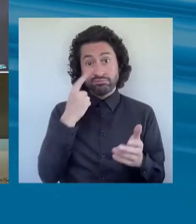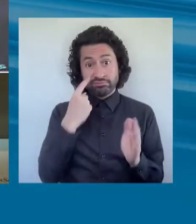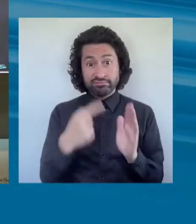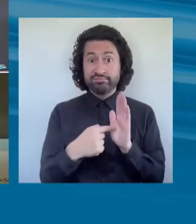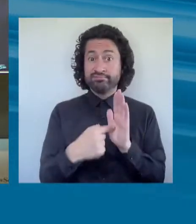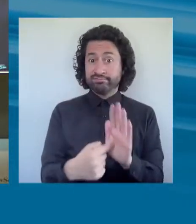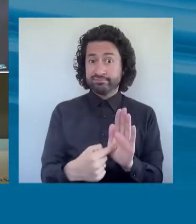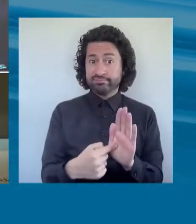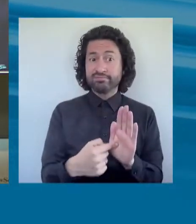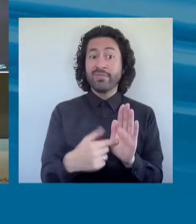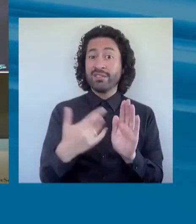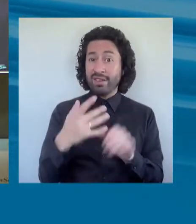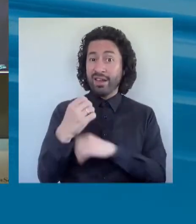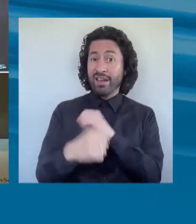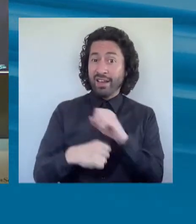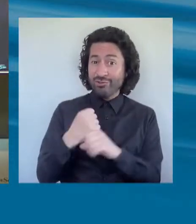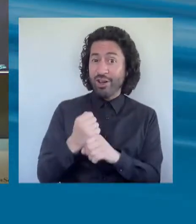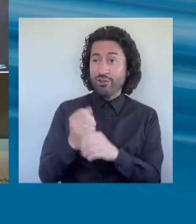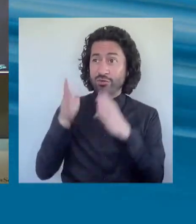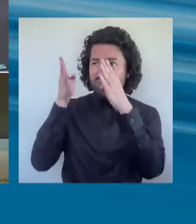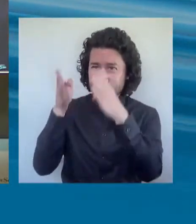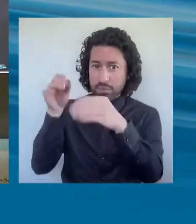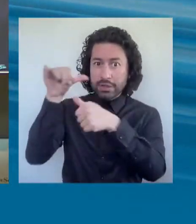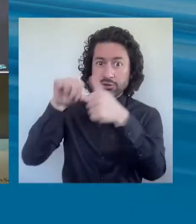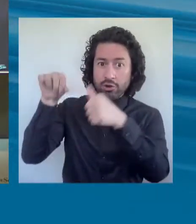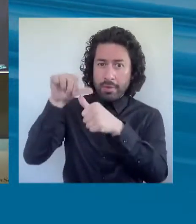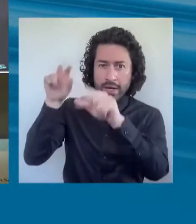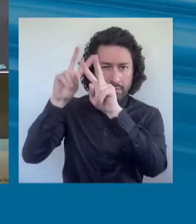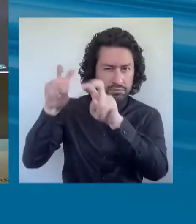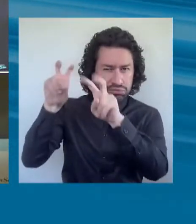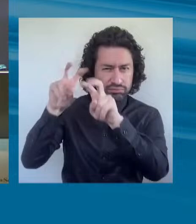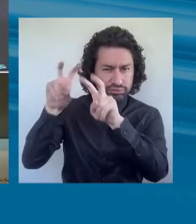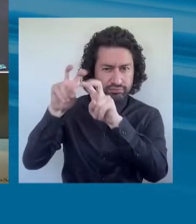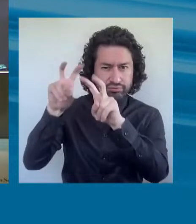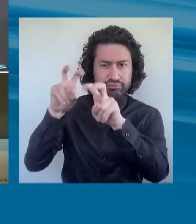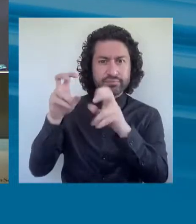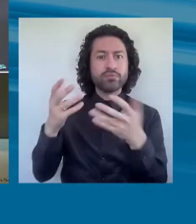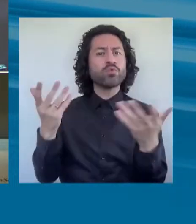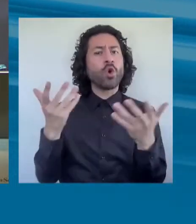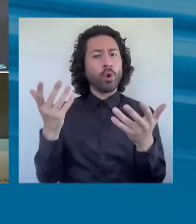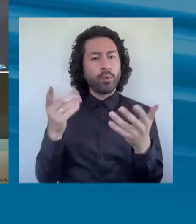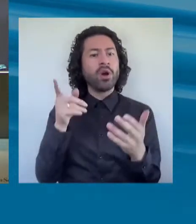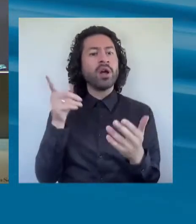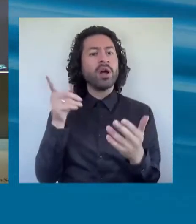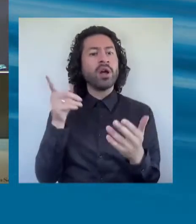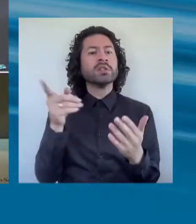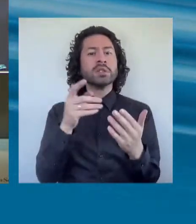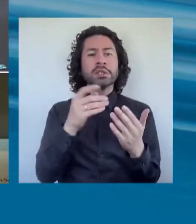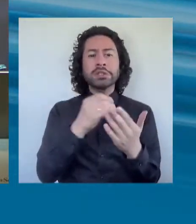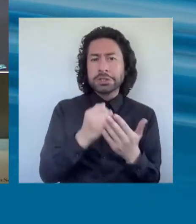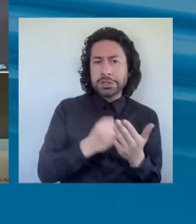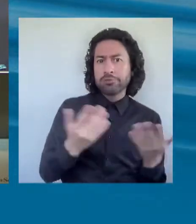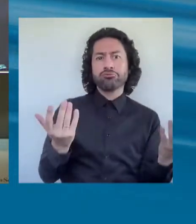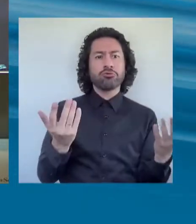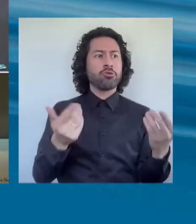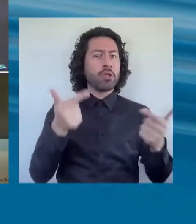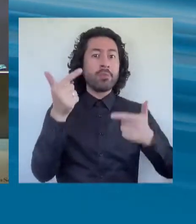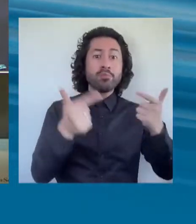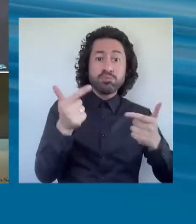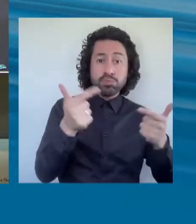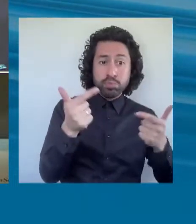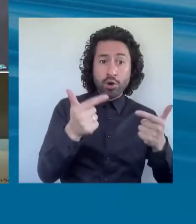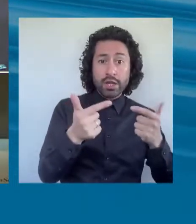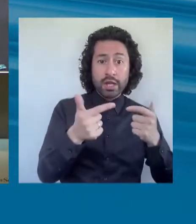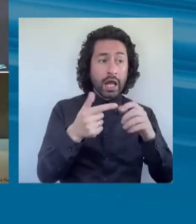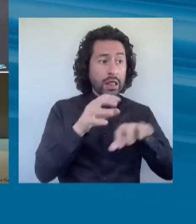what the analysis states for the case of Central America. It is related to the design or efficiency